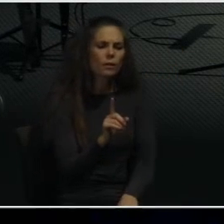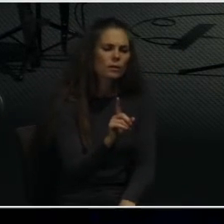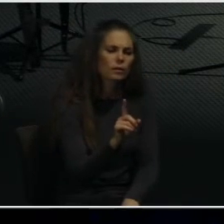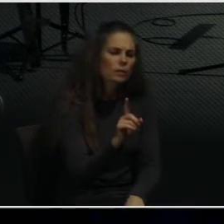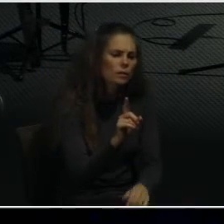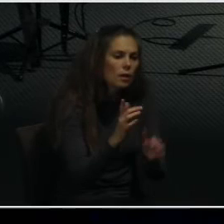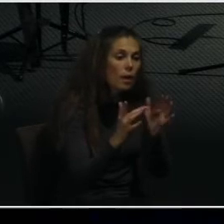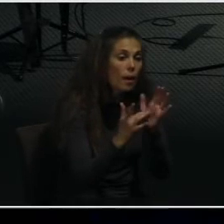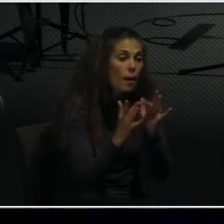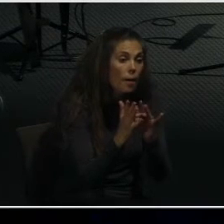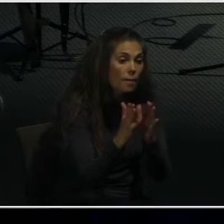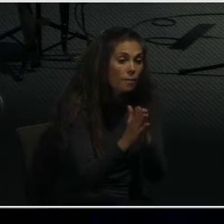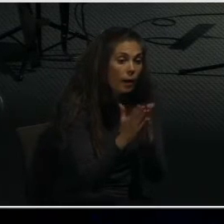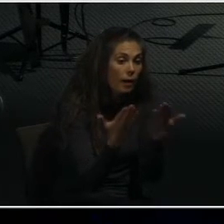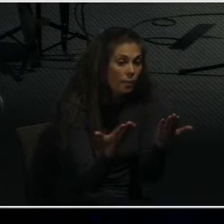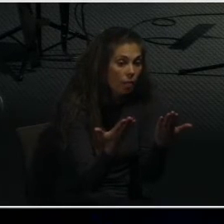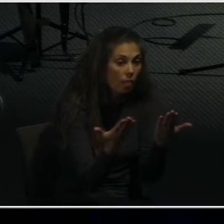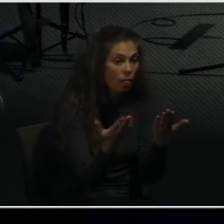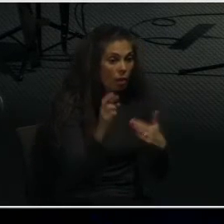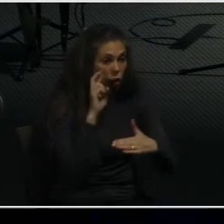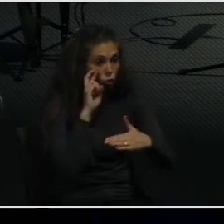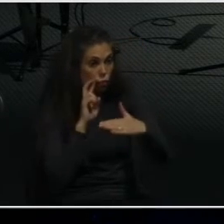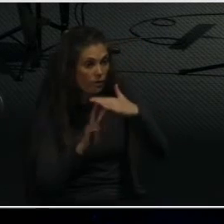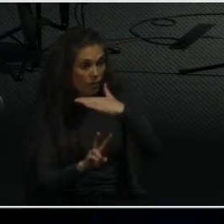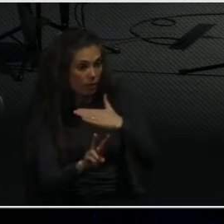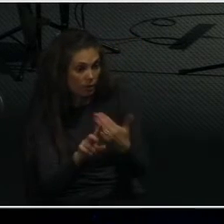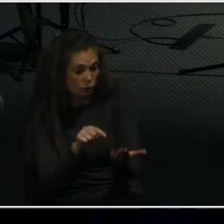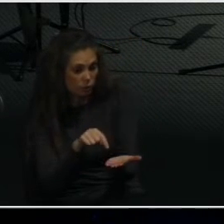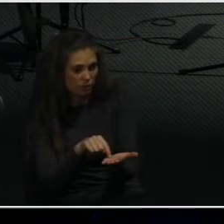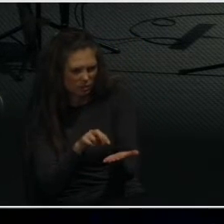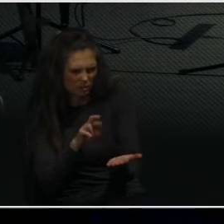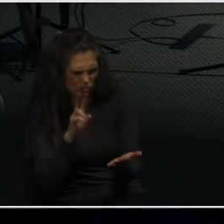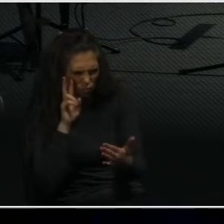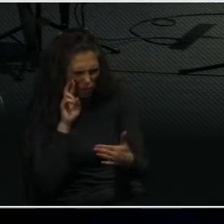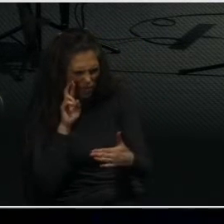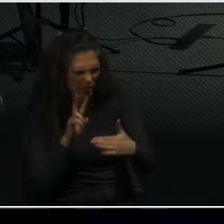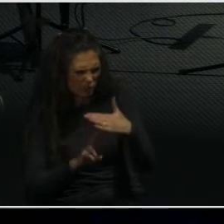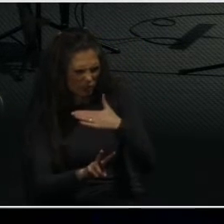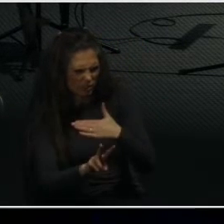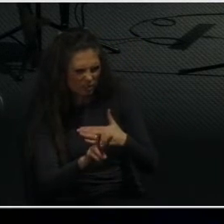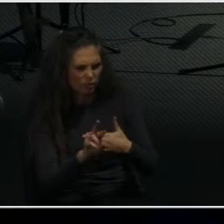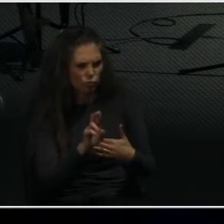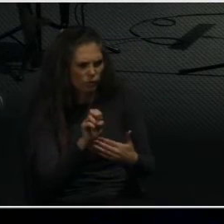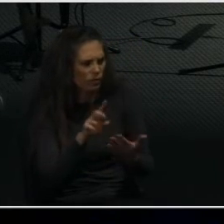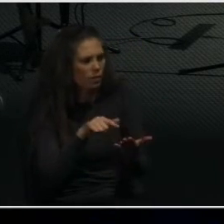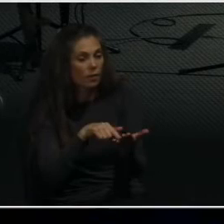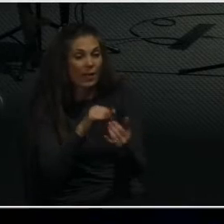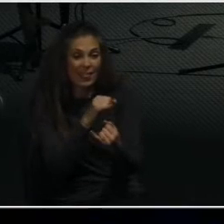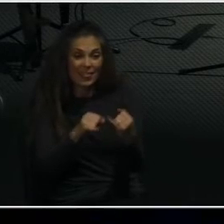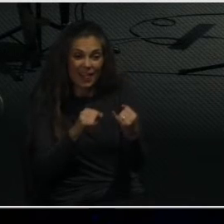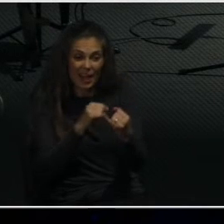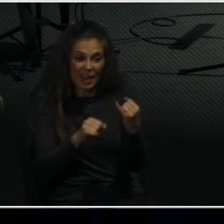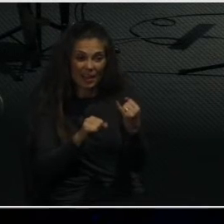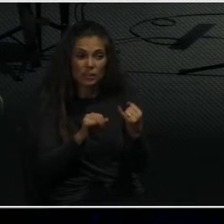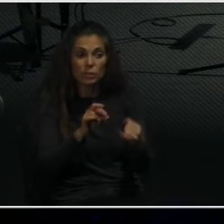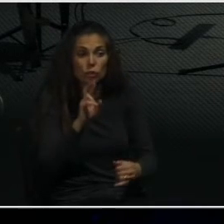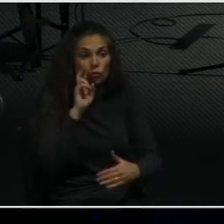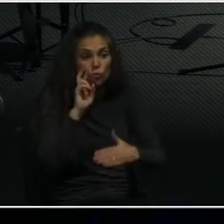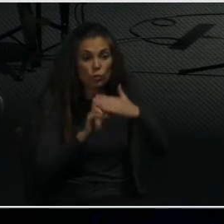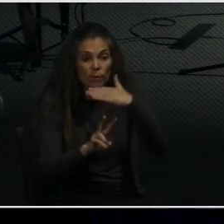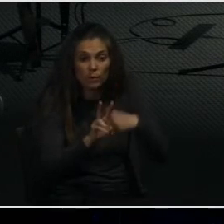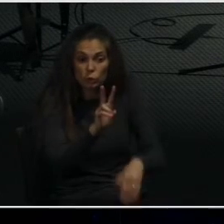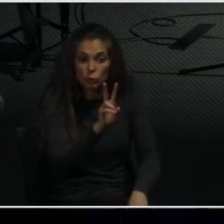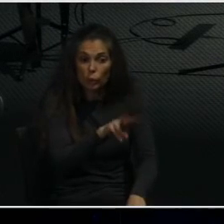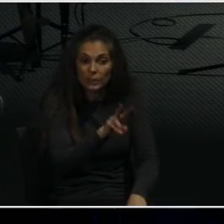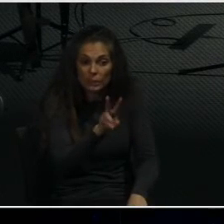you might recognize those words. In fact, if you turn to the last chapter of the Bible, Revelation 22, and look at verses 1 and 2,